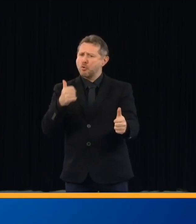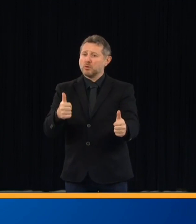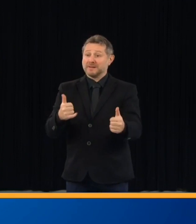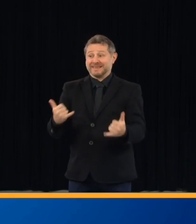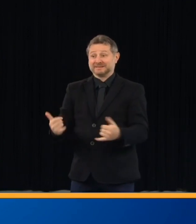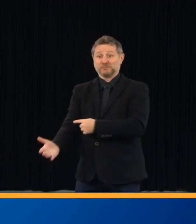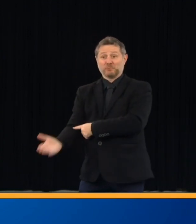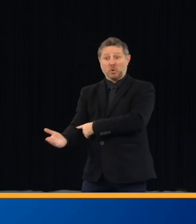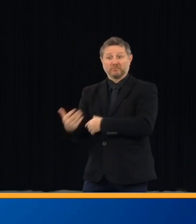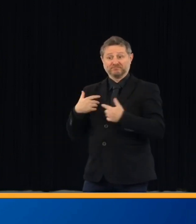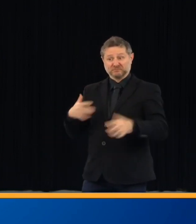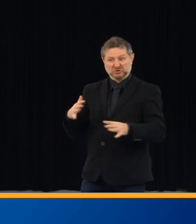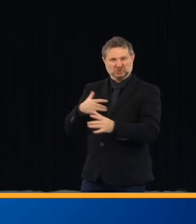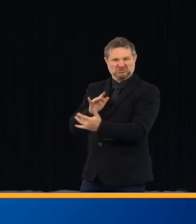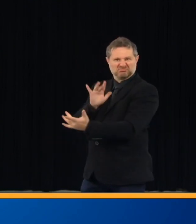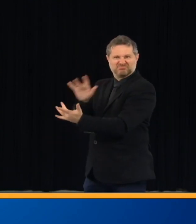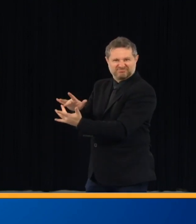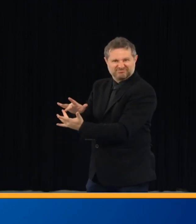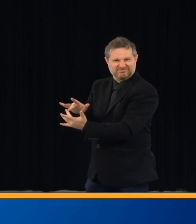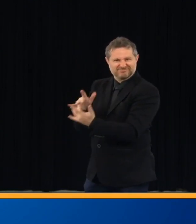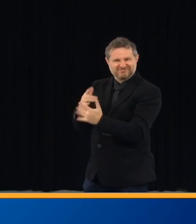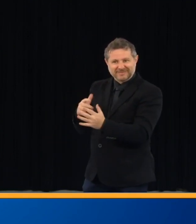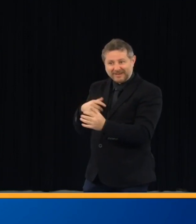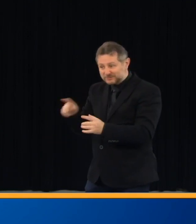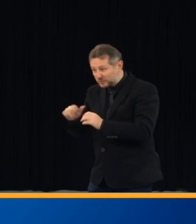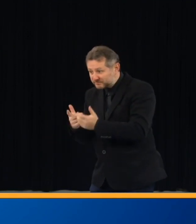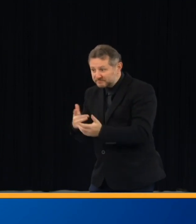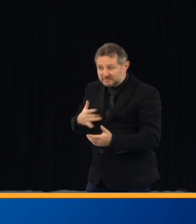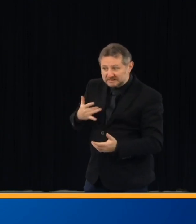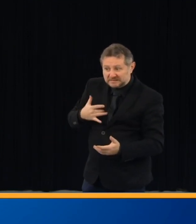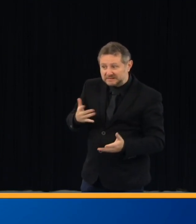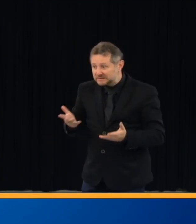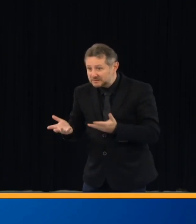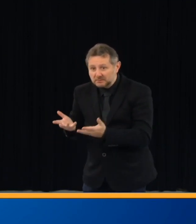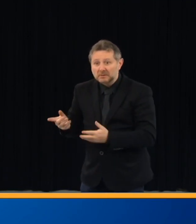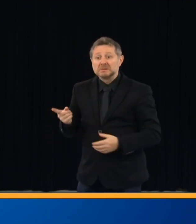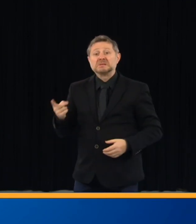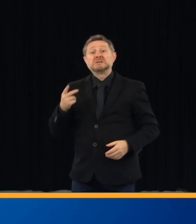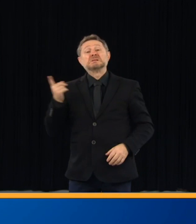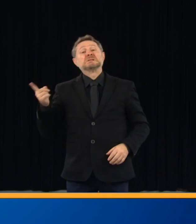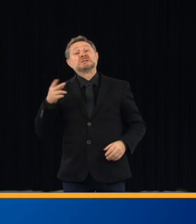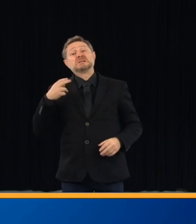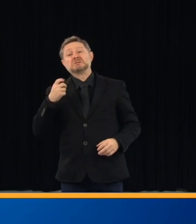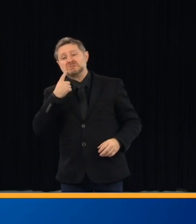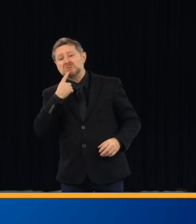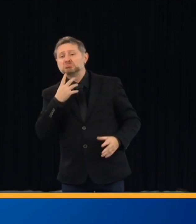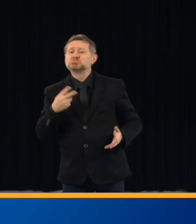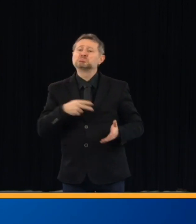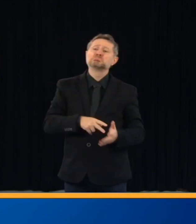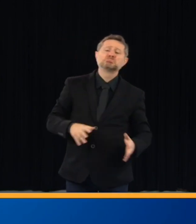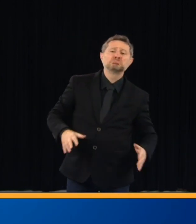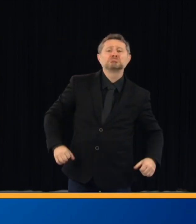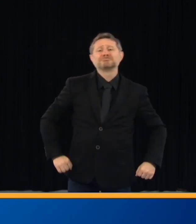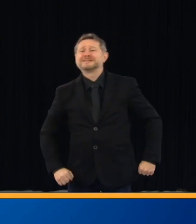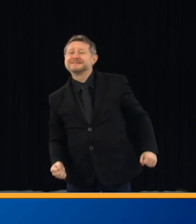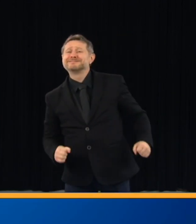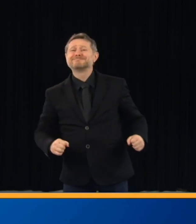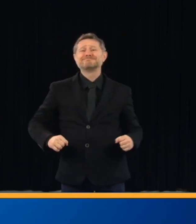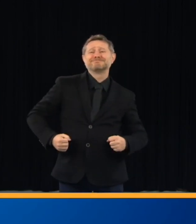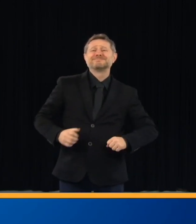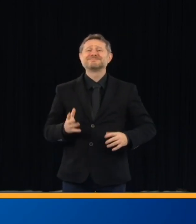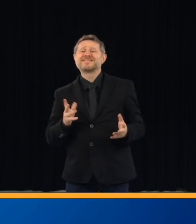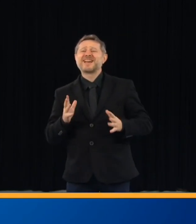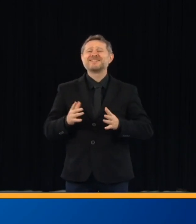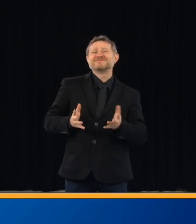morning and asked him how he was feeling, and he was up and spry